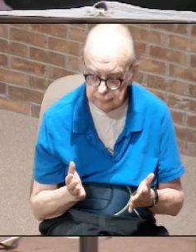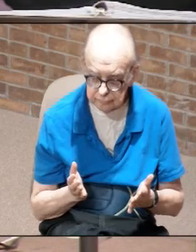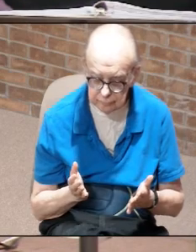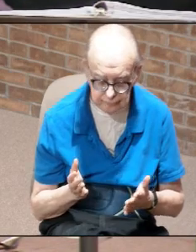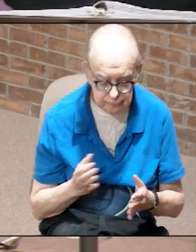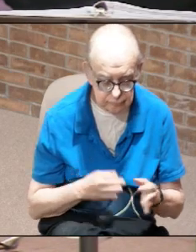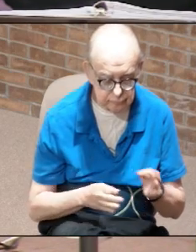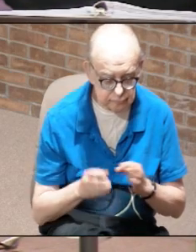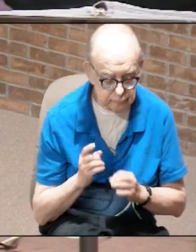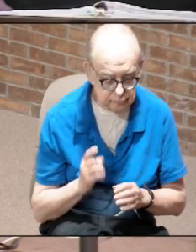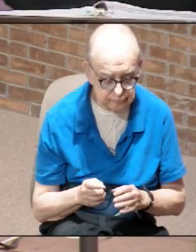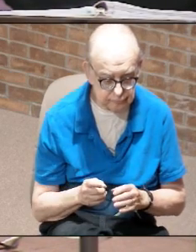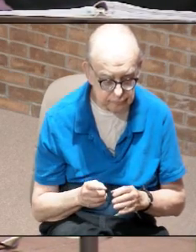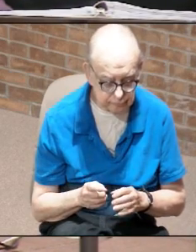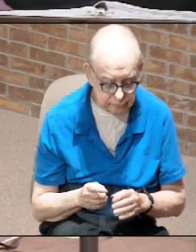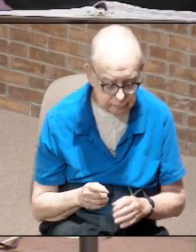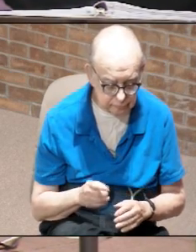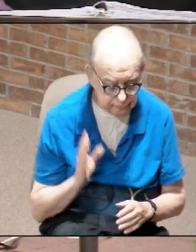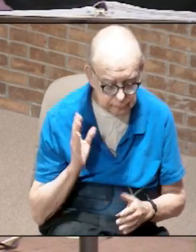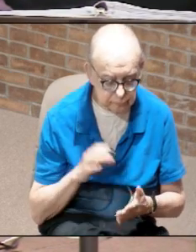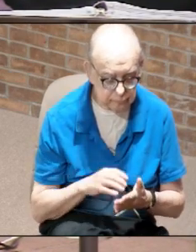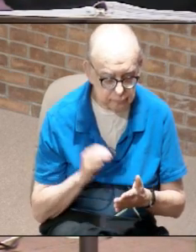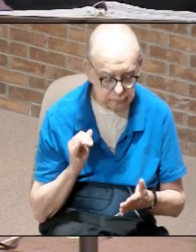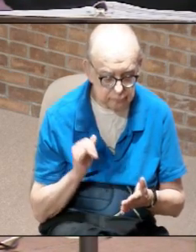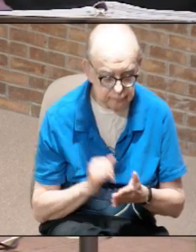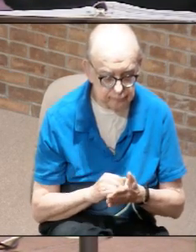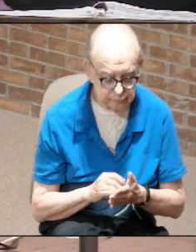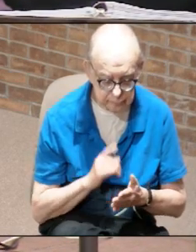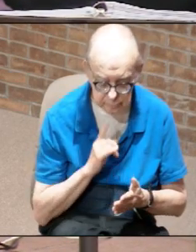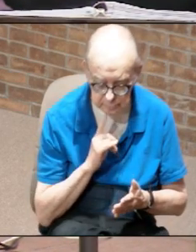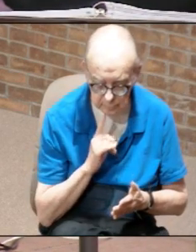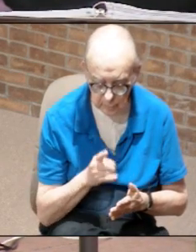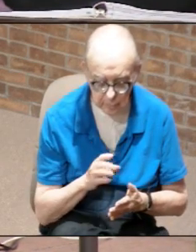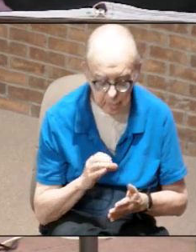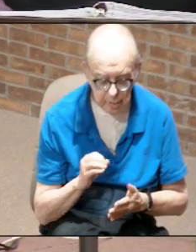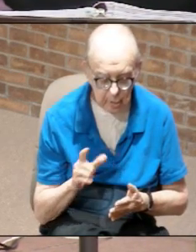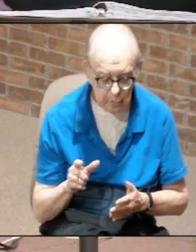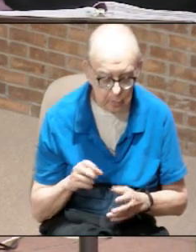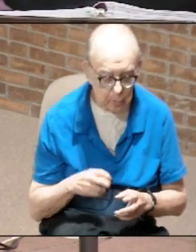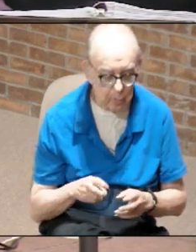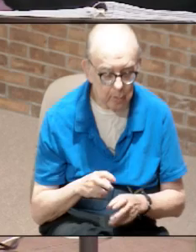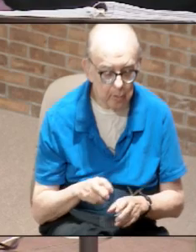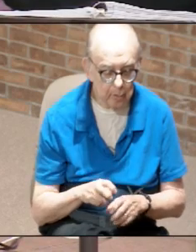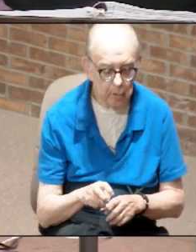instead of you, you'll find out it is really a cool ride.